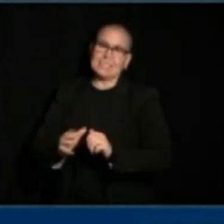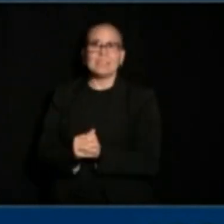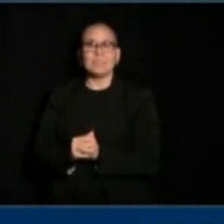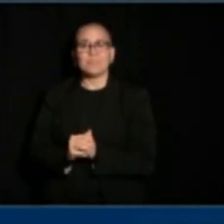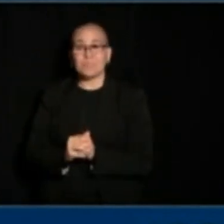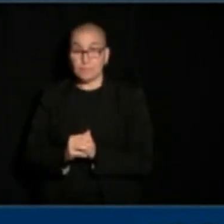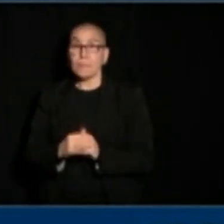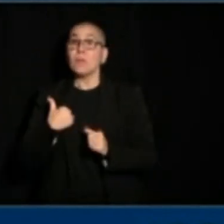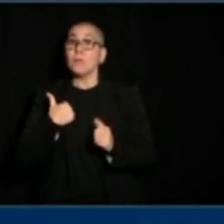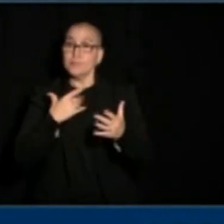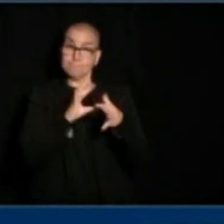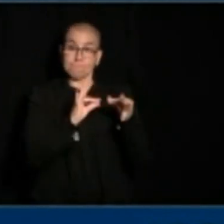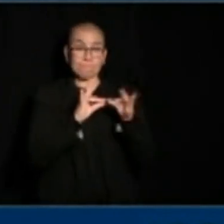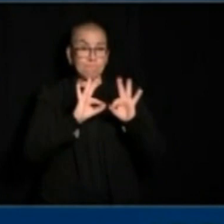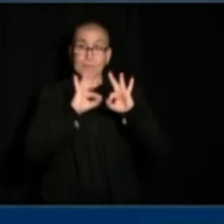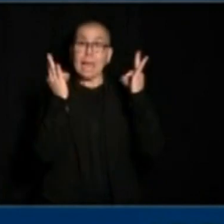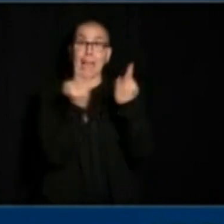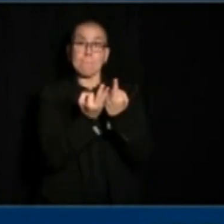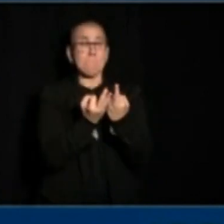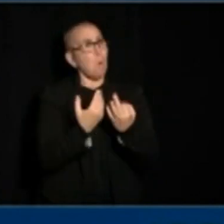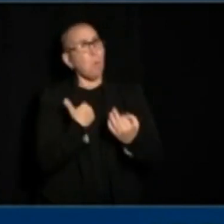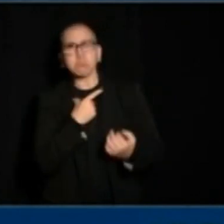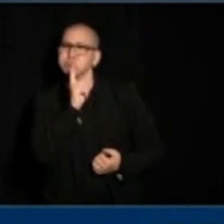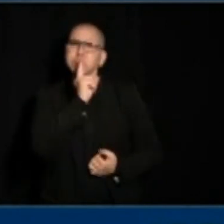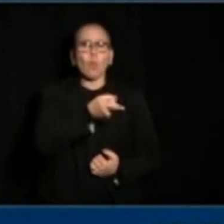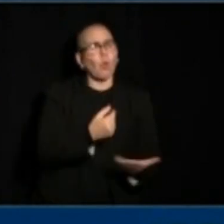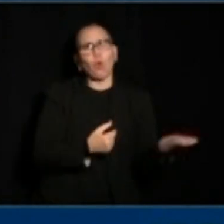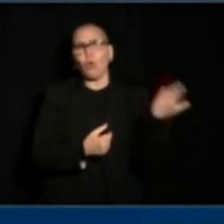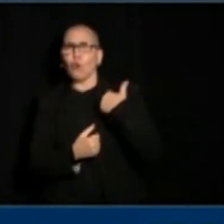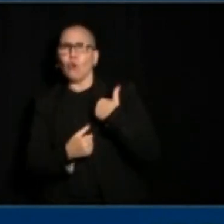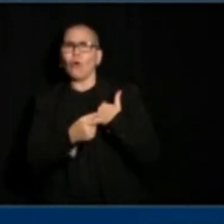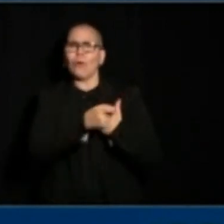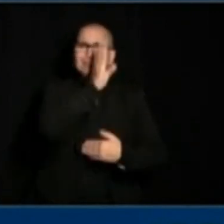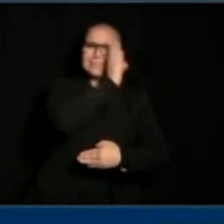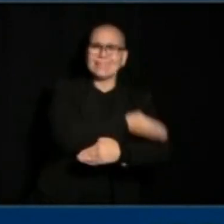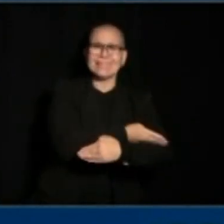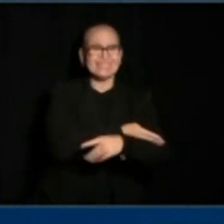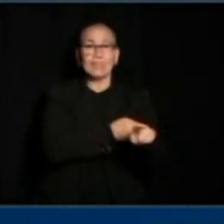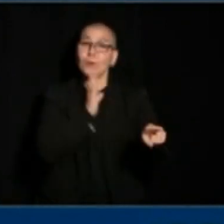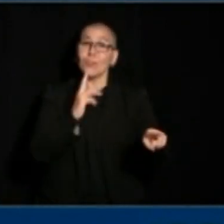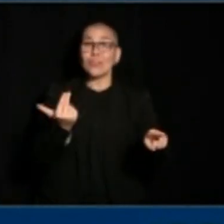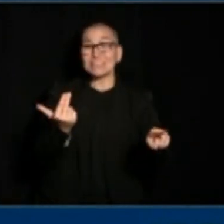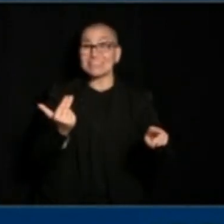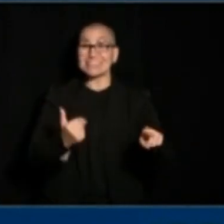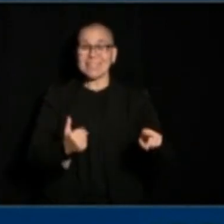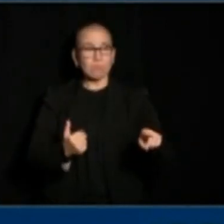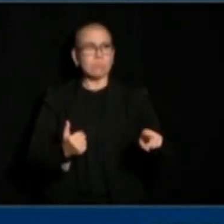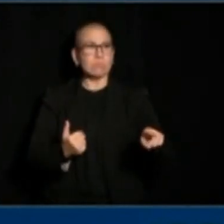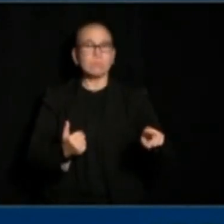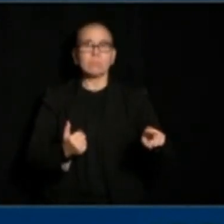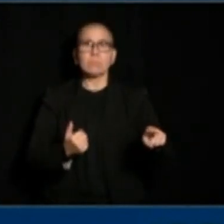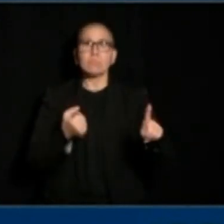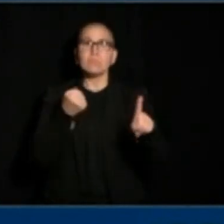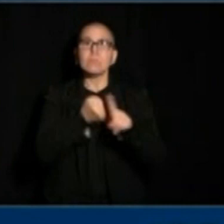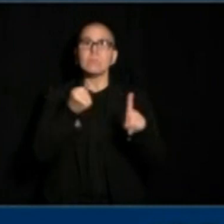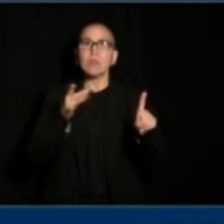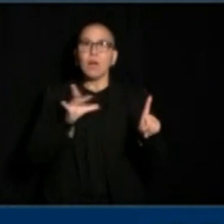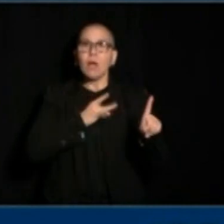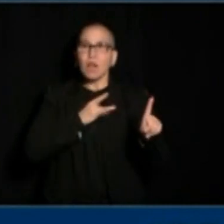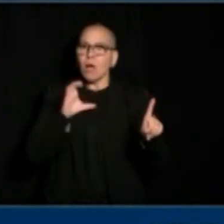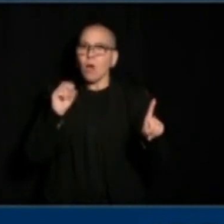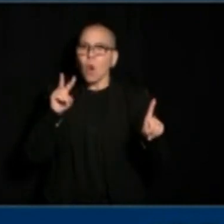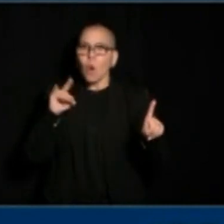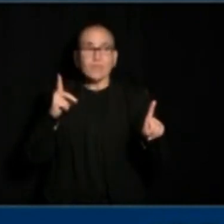son's fight with COVID. On that very day, he was readmitted back to the hospital. These are challenging. And for those of you